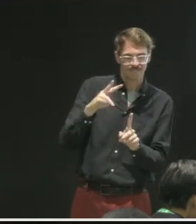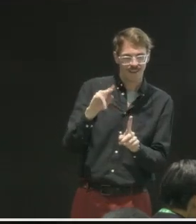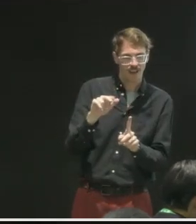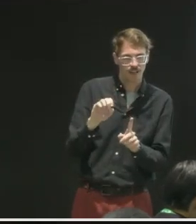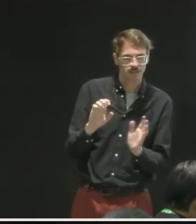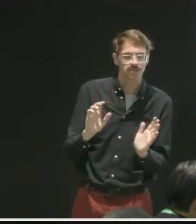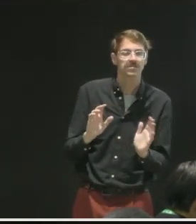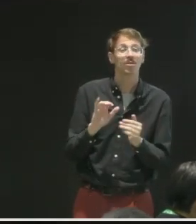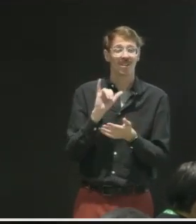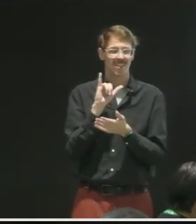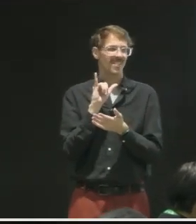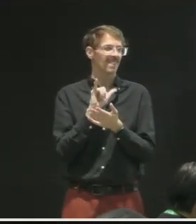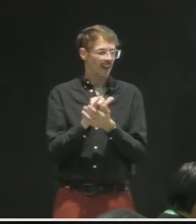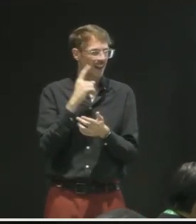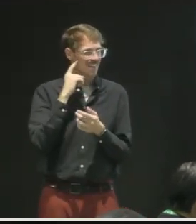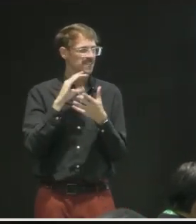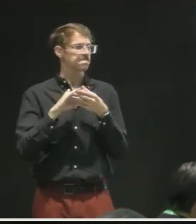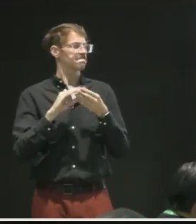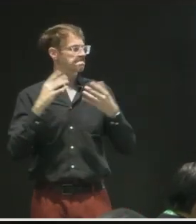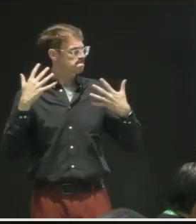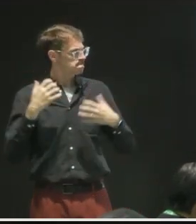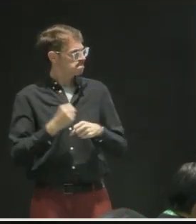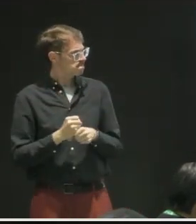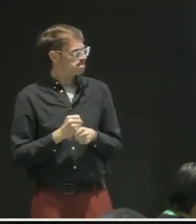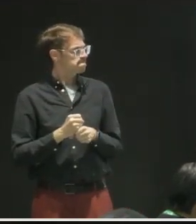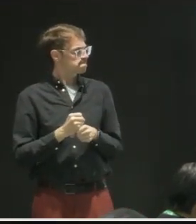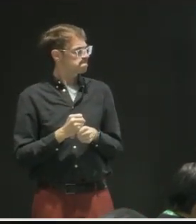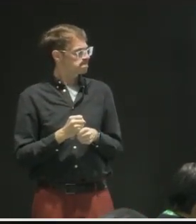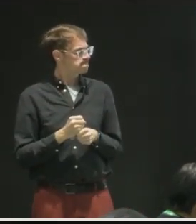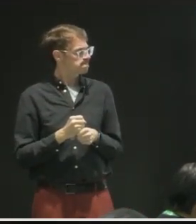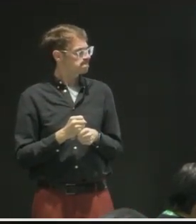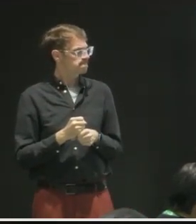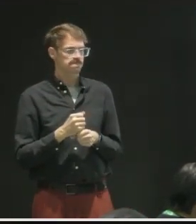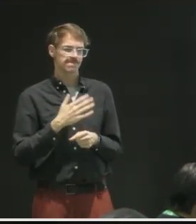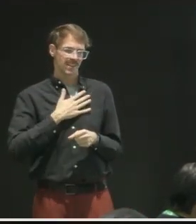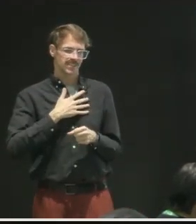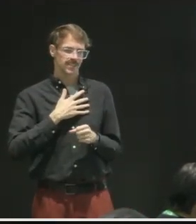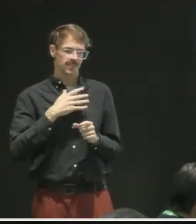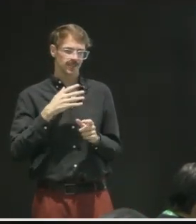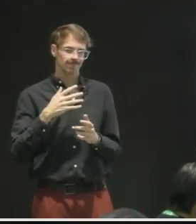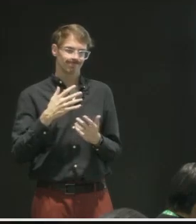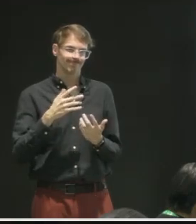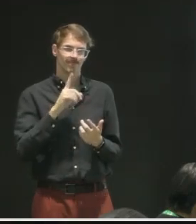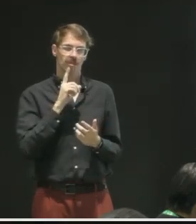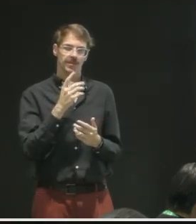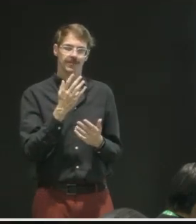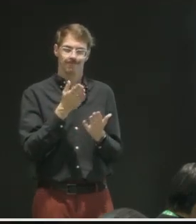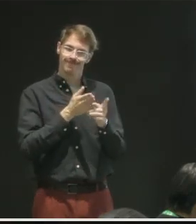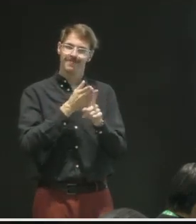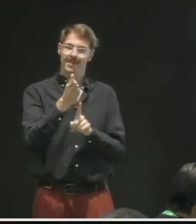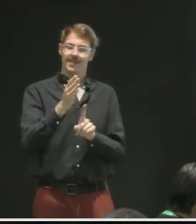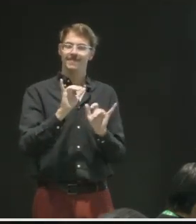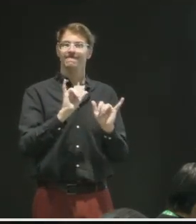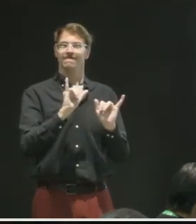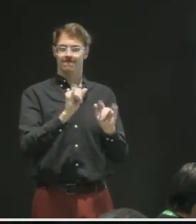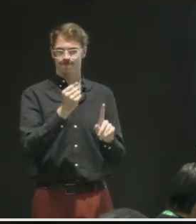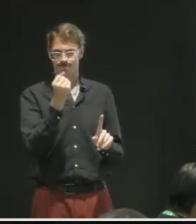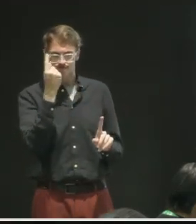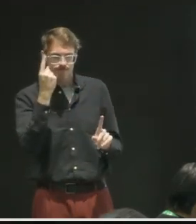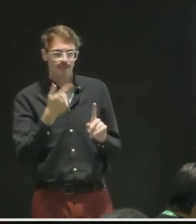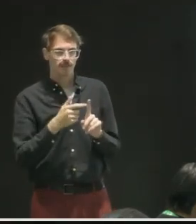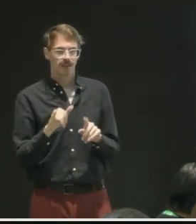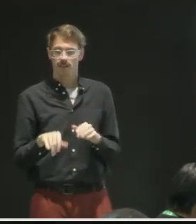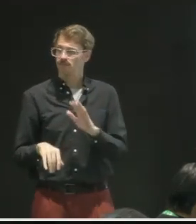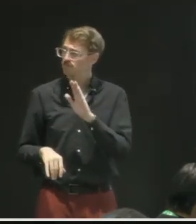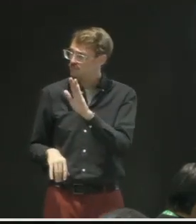I can tell you as the highlight. Thank you. That's great. I mean, and that shows kind of intentional work